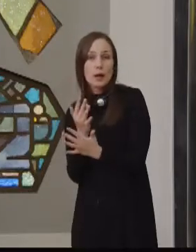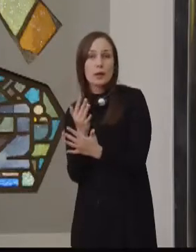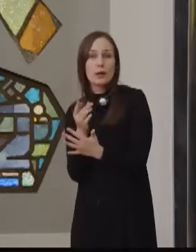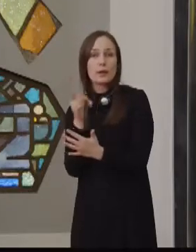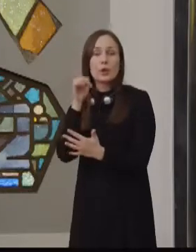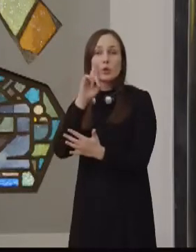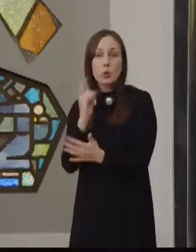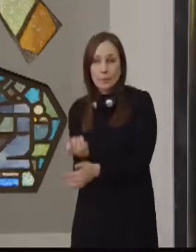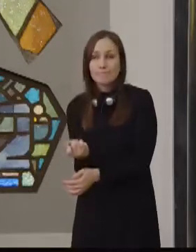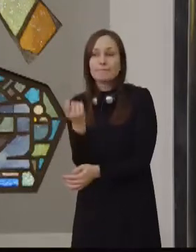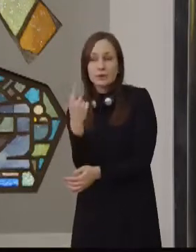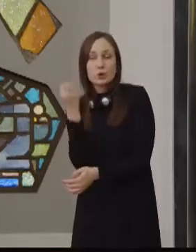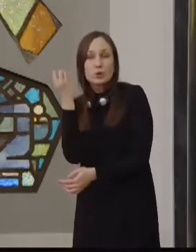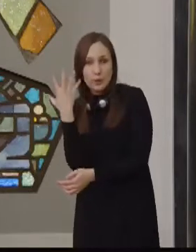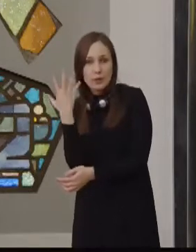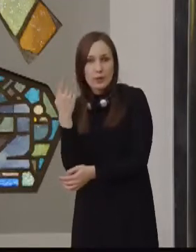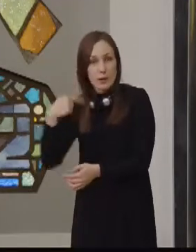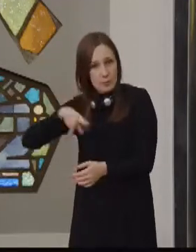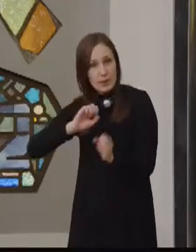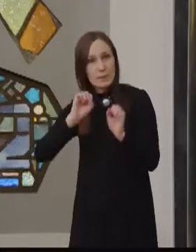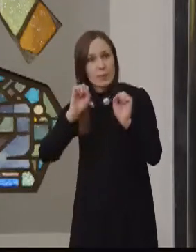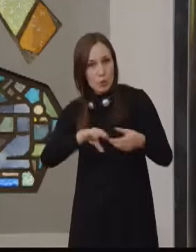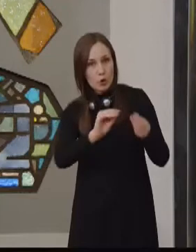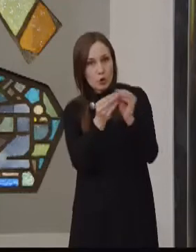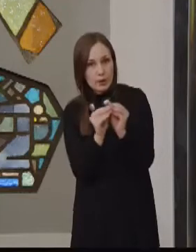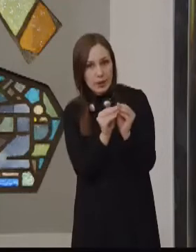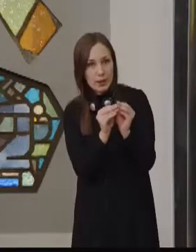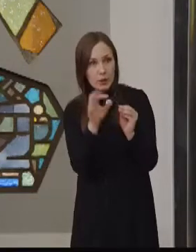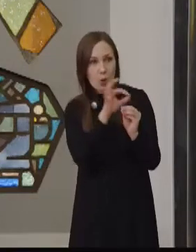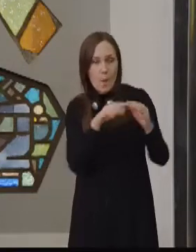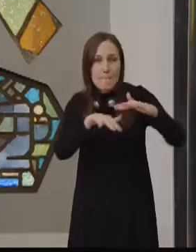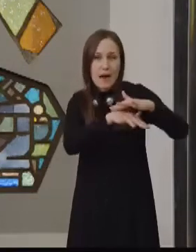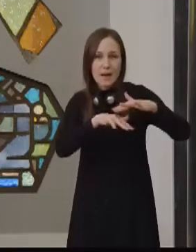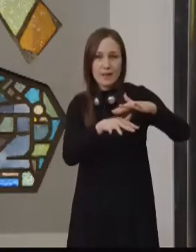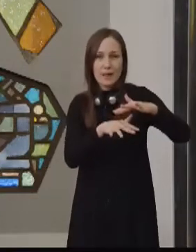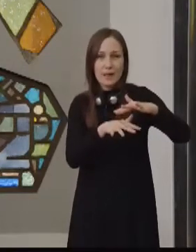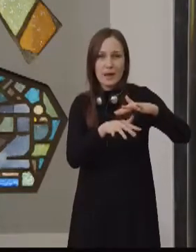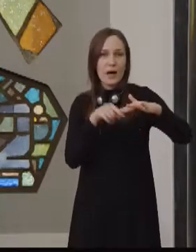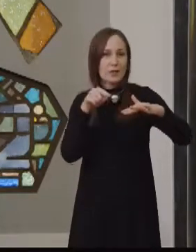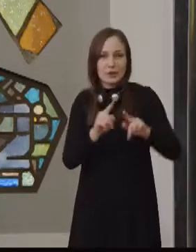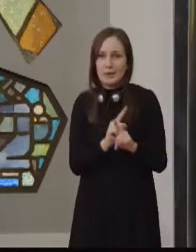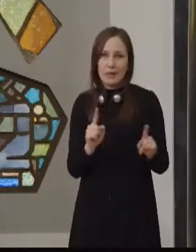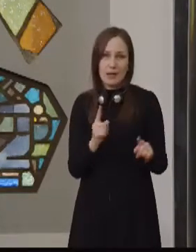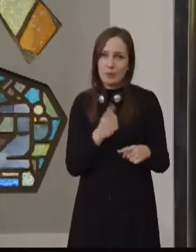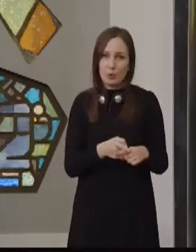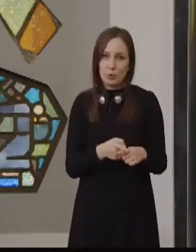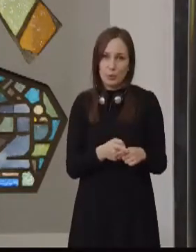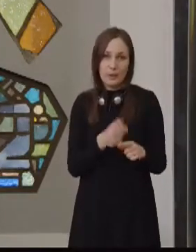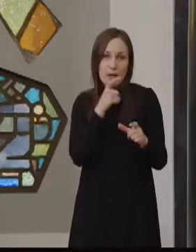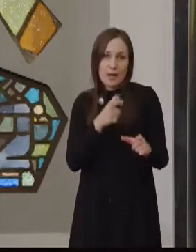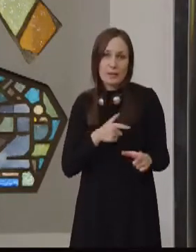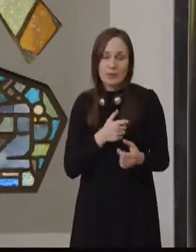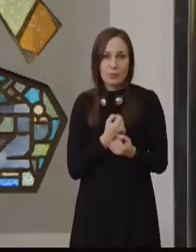party, we want to hear from them and to clarify and to find out whether we can agree on